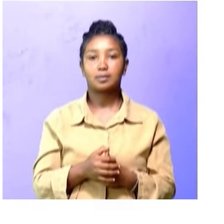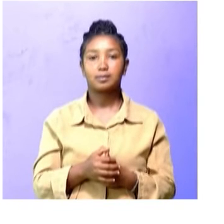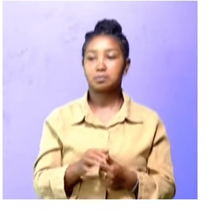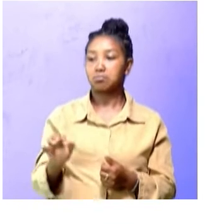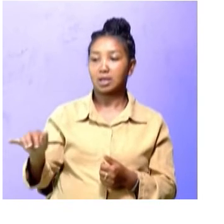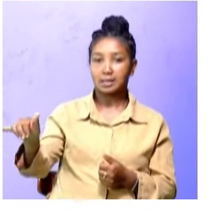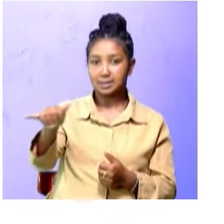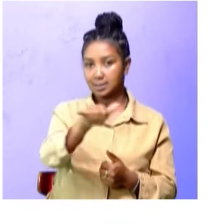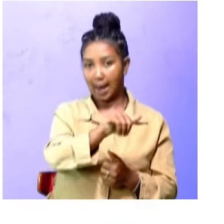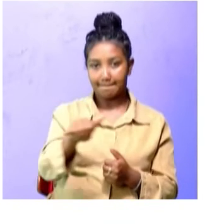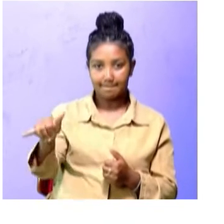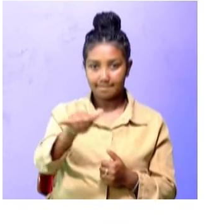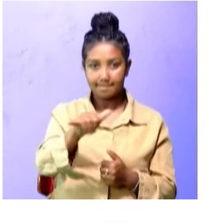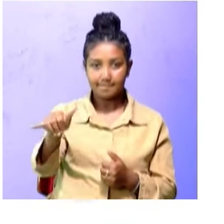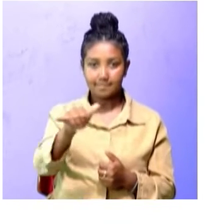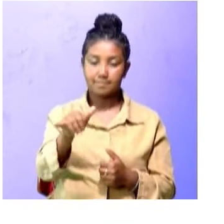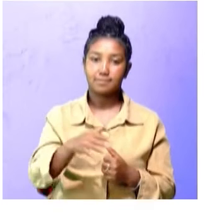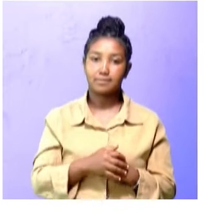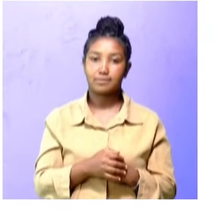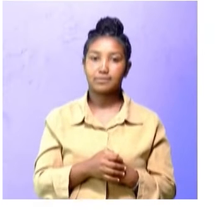the same